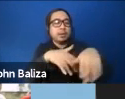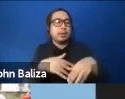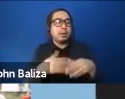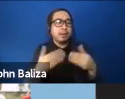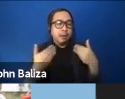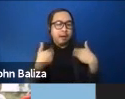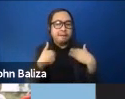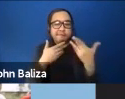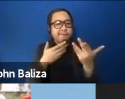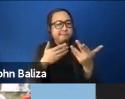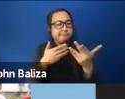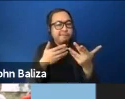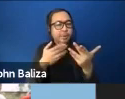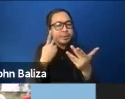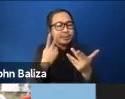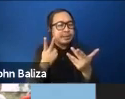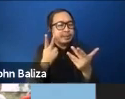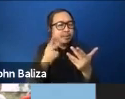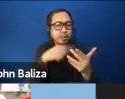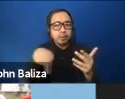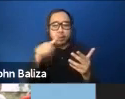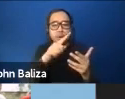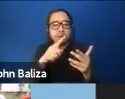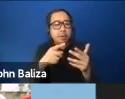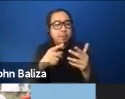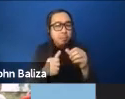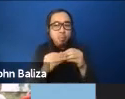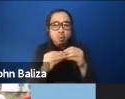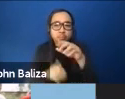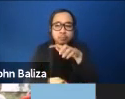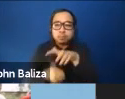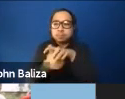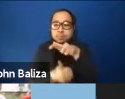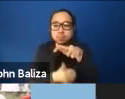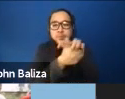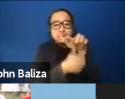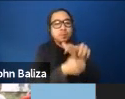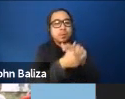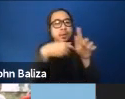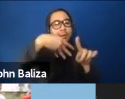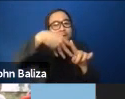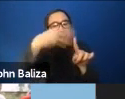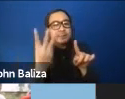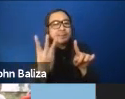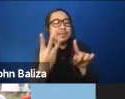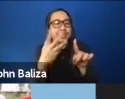sensitize the visibility of LGBT in the village, as well as